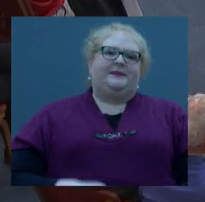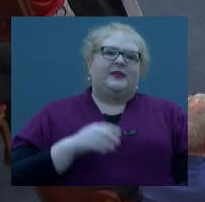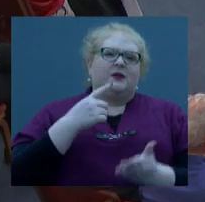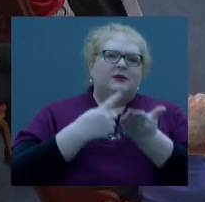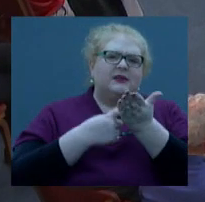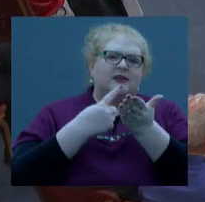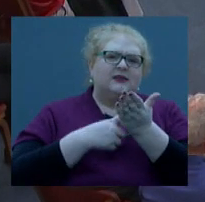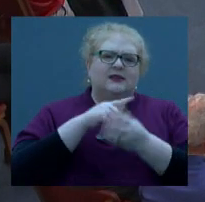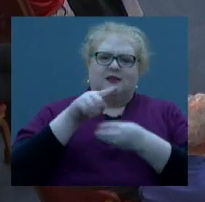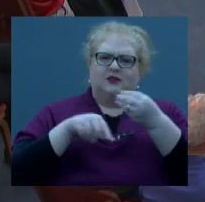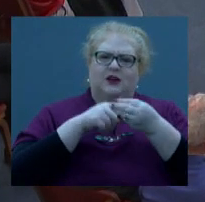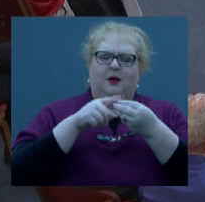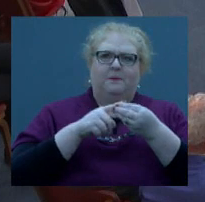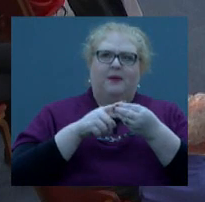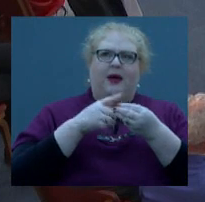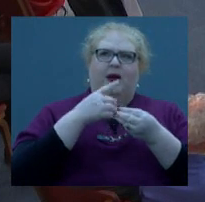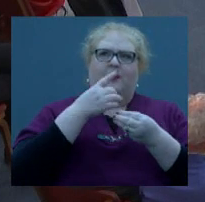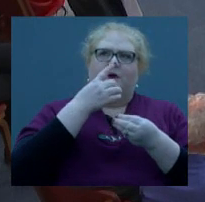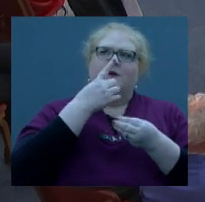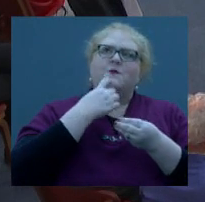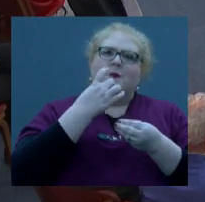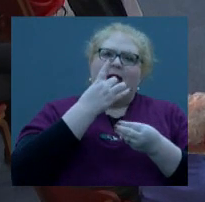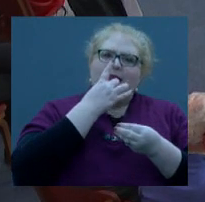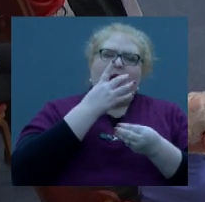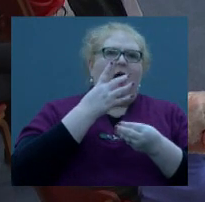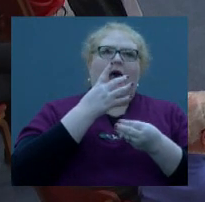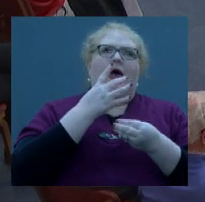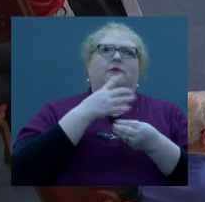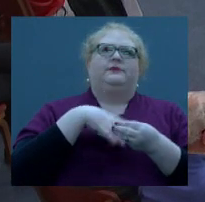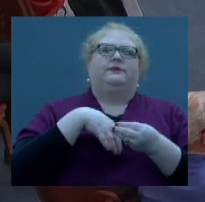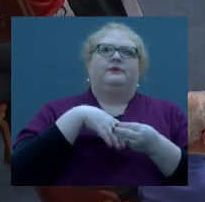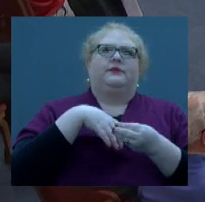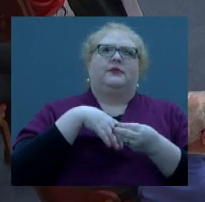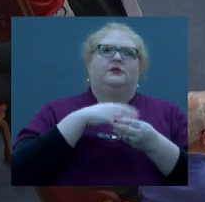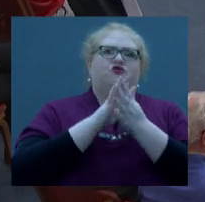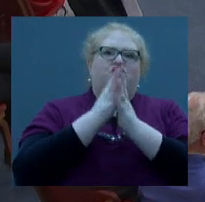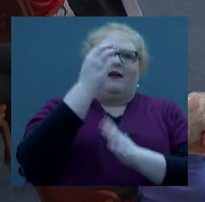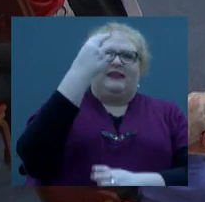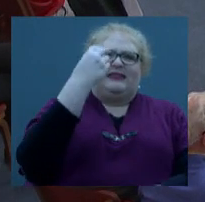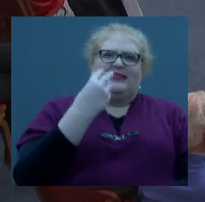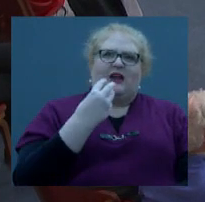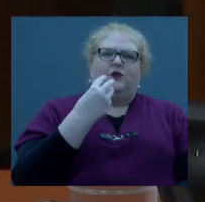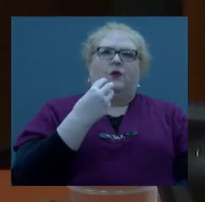red light, a traffic signal, and a roundabout. I cannot